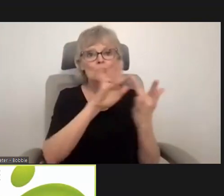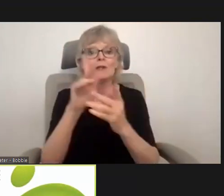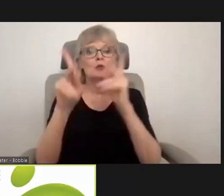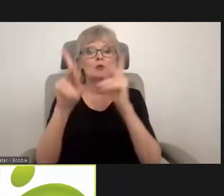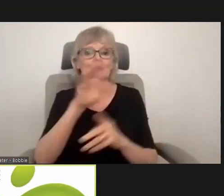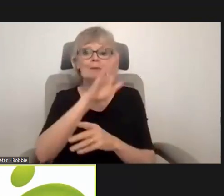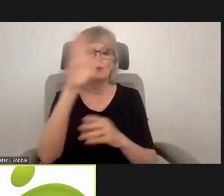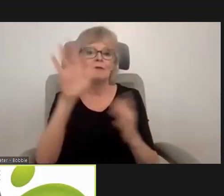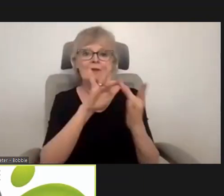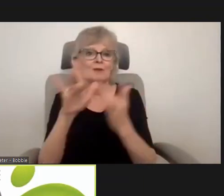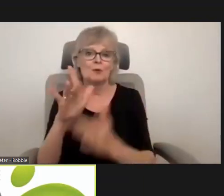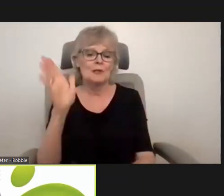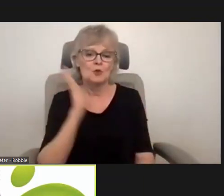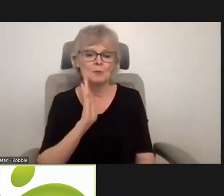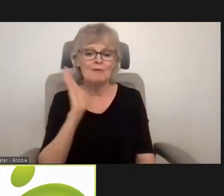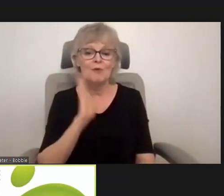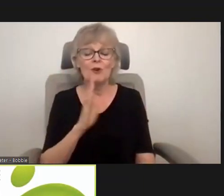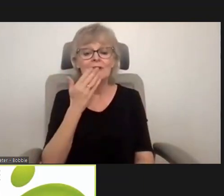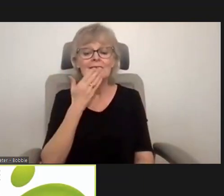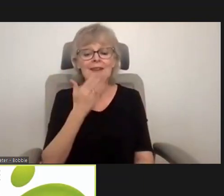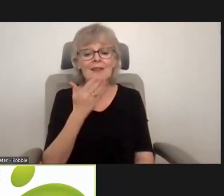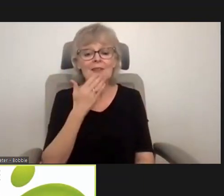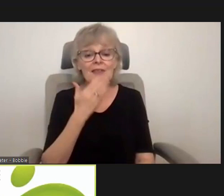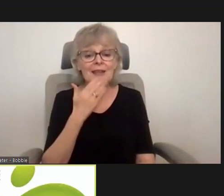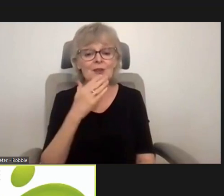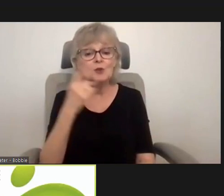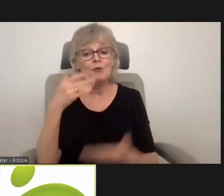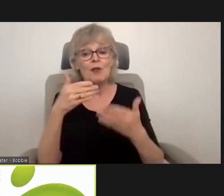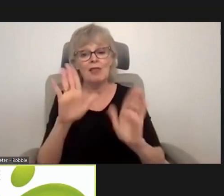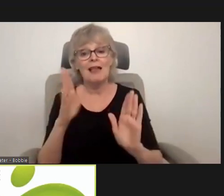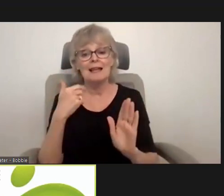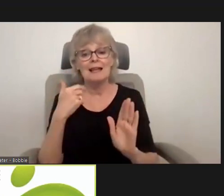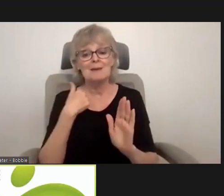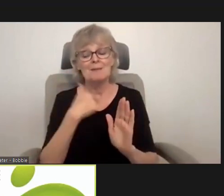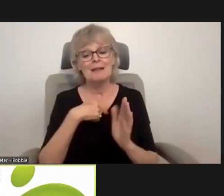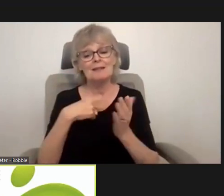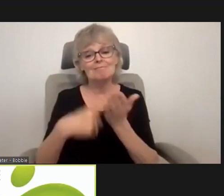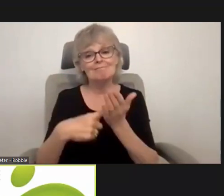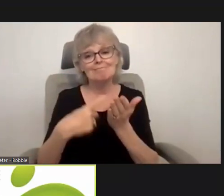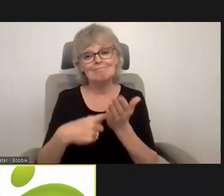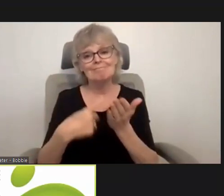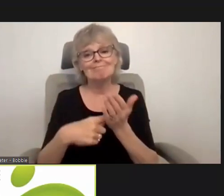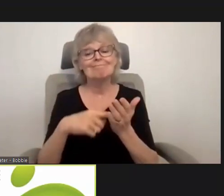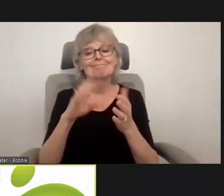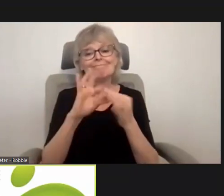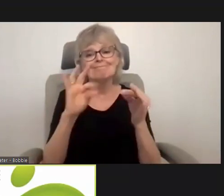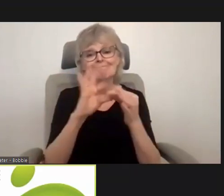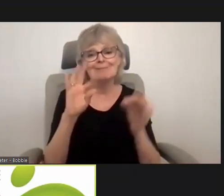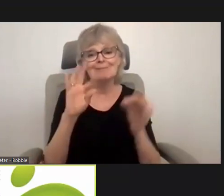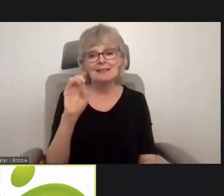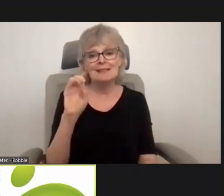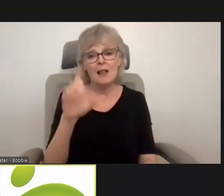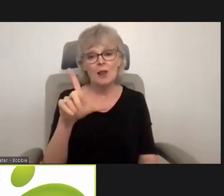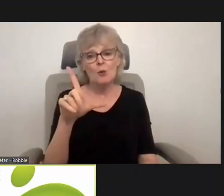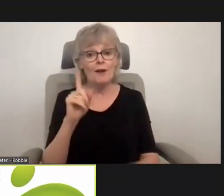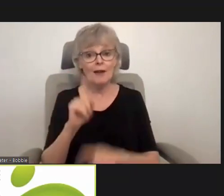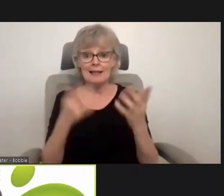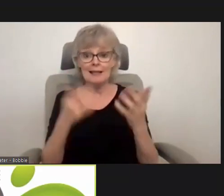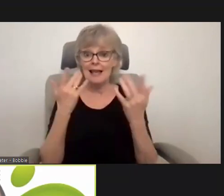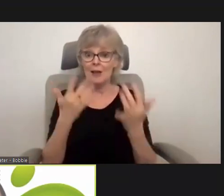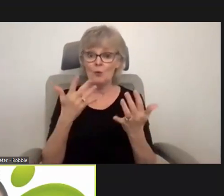So thank you for letting me talk a little bit about Delaware, and I can't wait to hear from